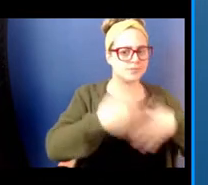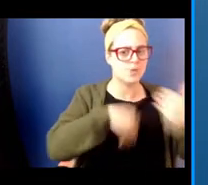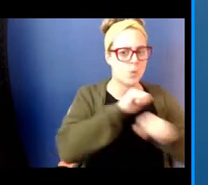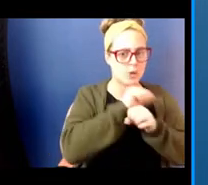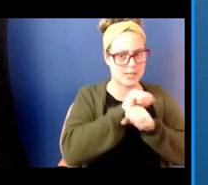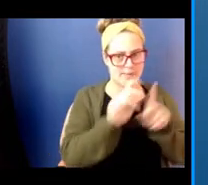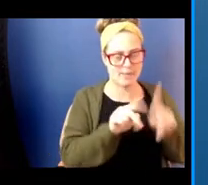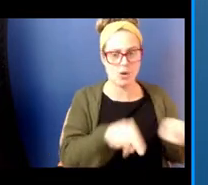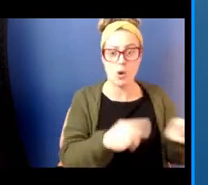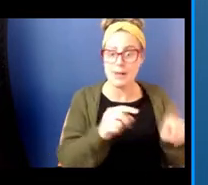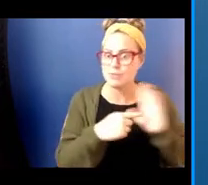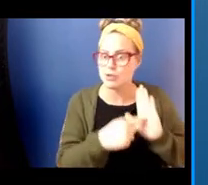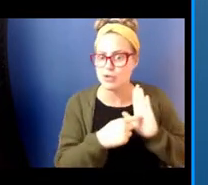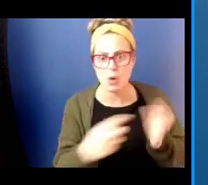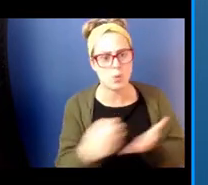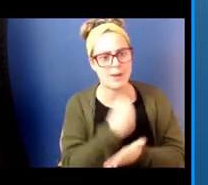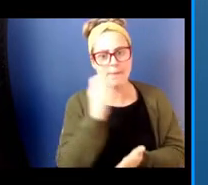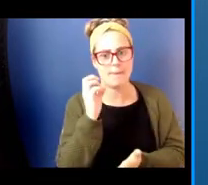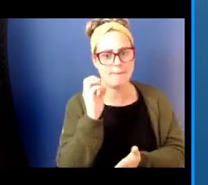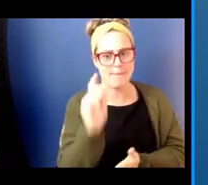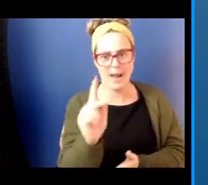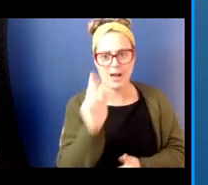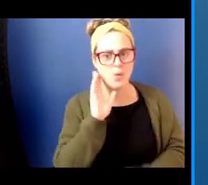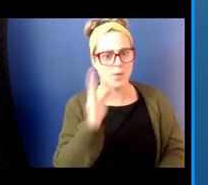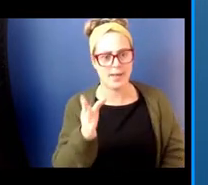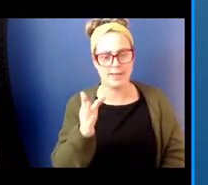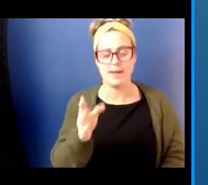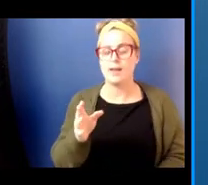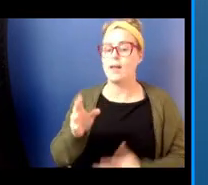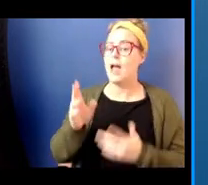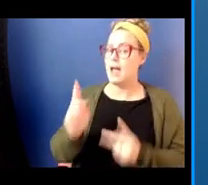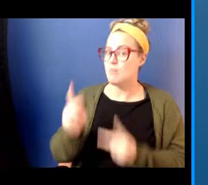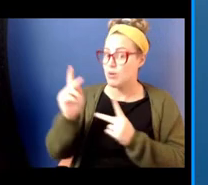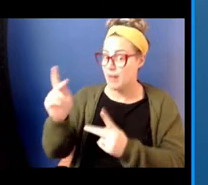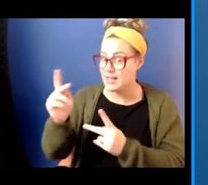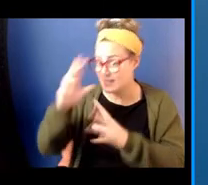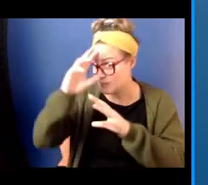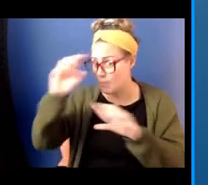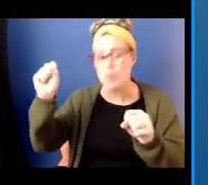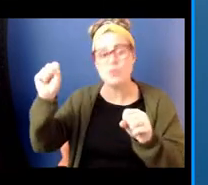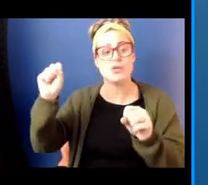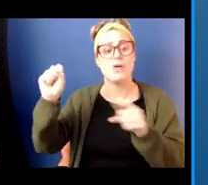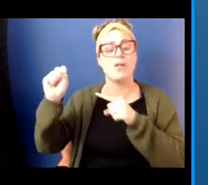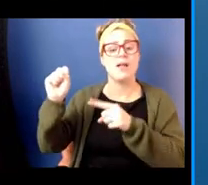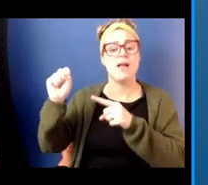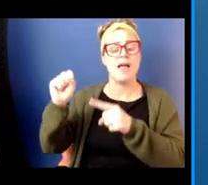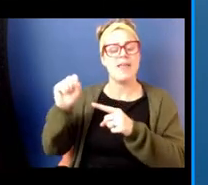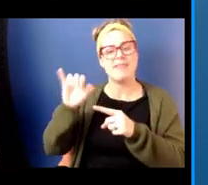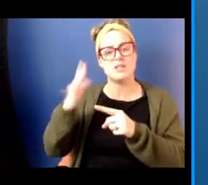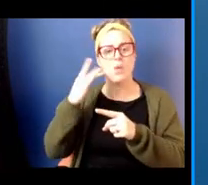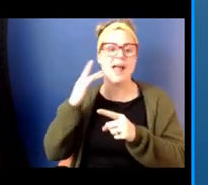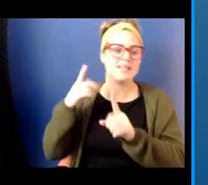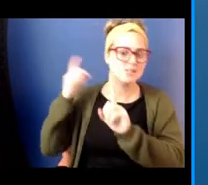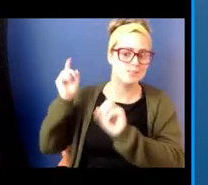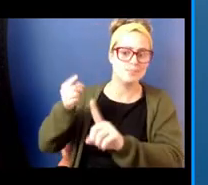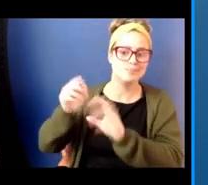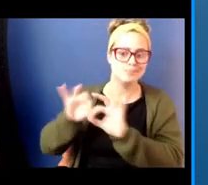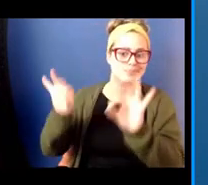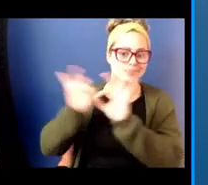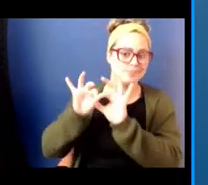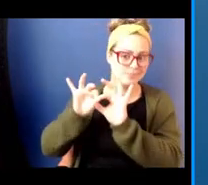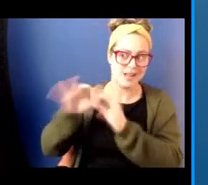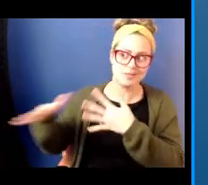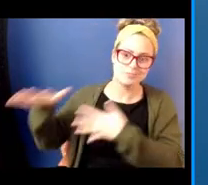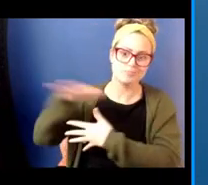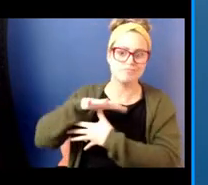proposal which will be our proposal I dearly hope is so on point you start with your base